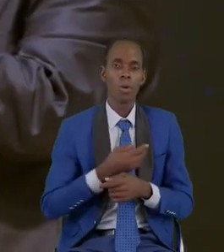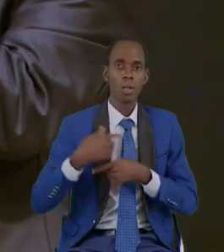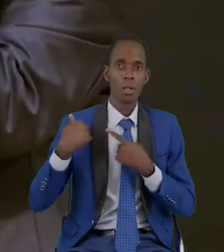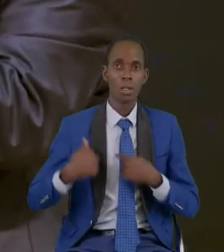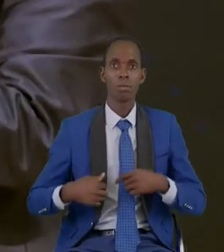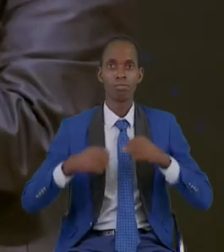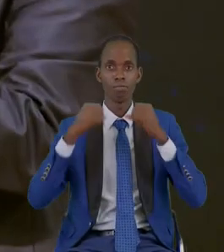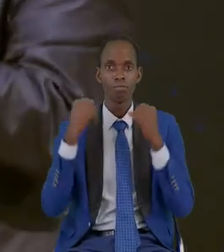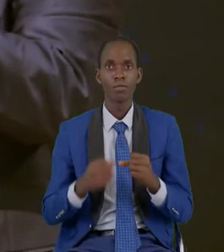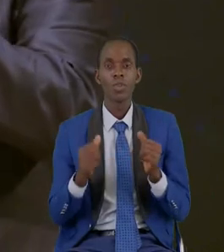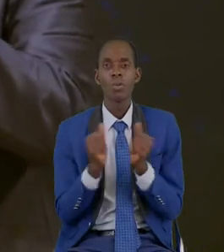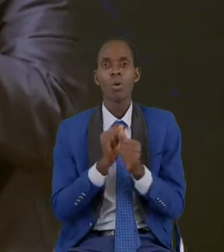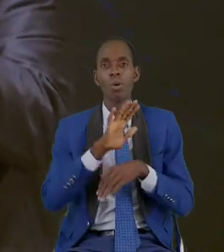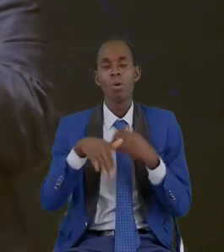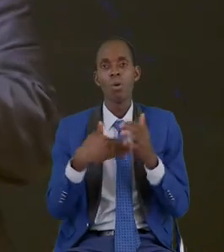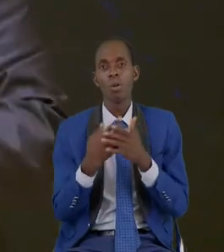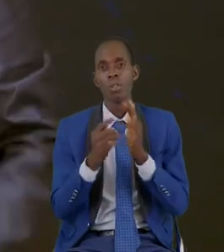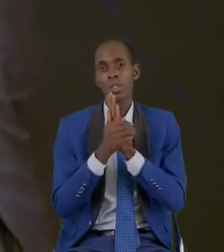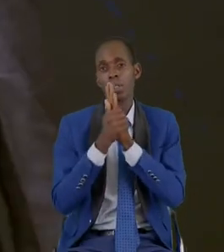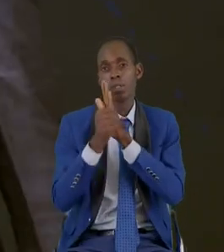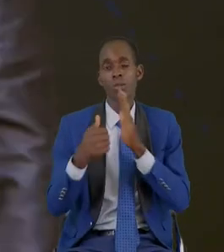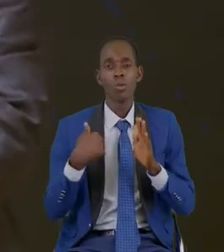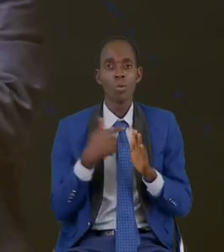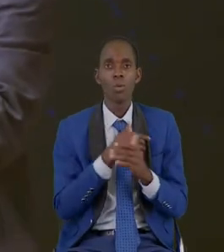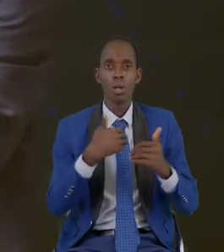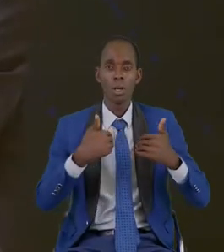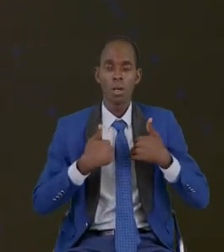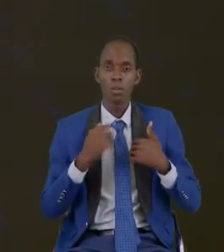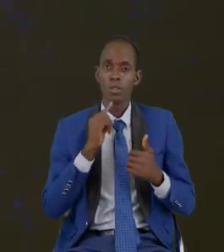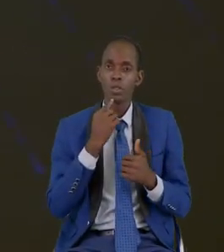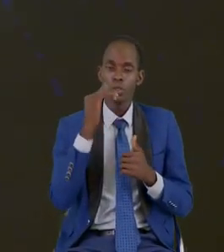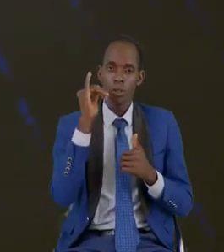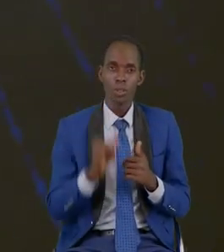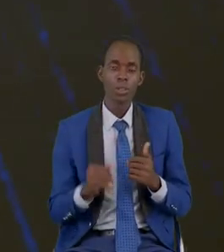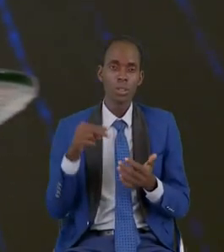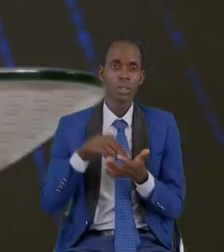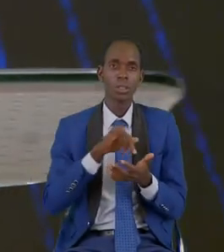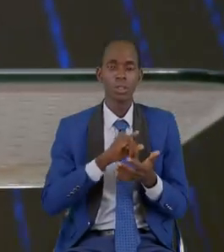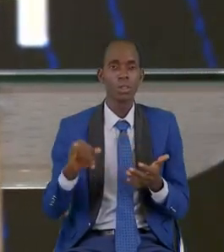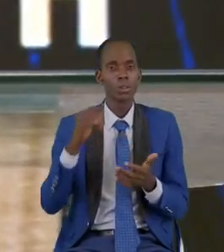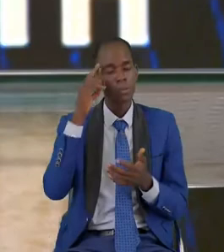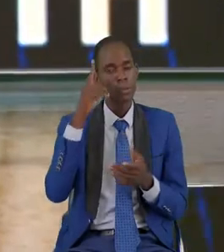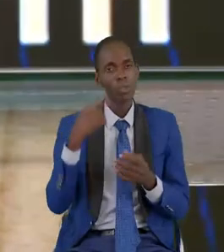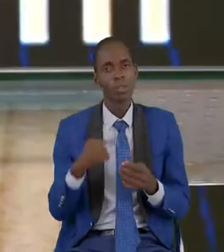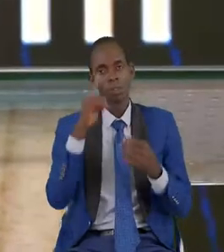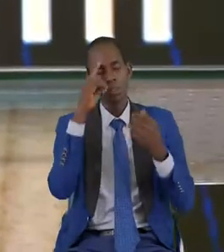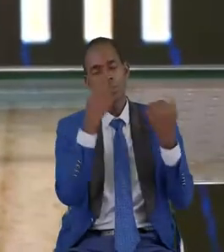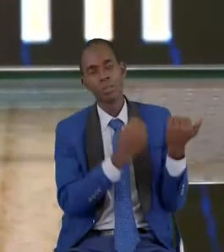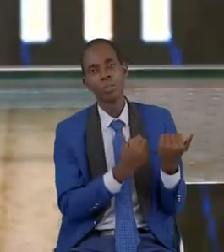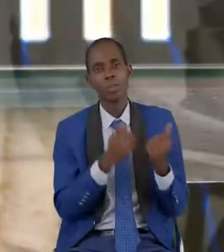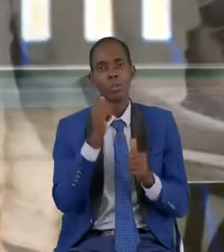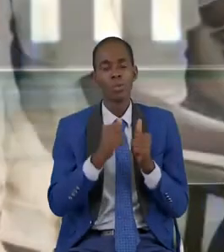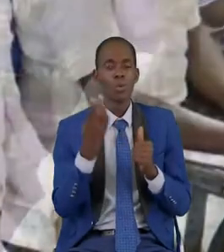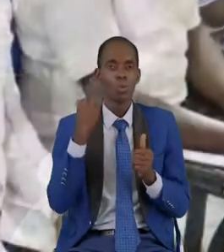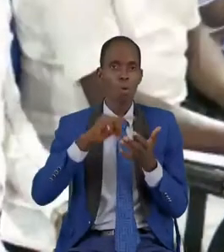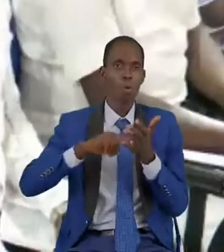the skill we have, earnestly contend for the faith which was once delivered